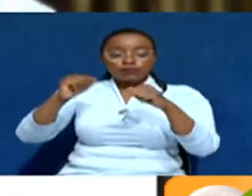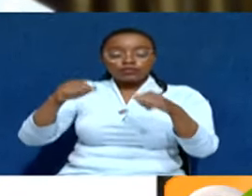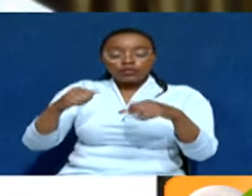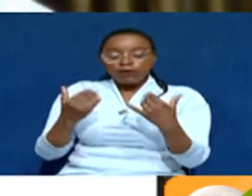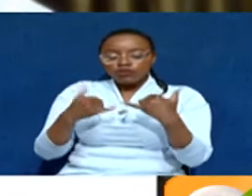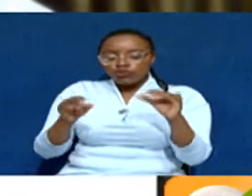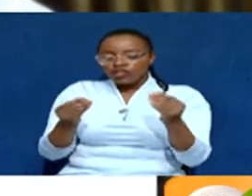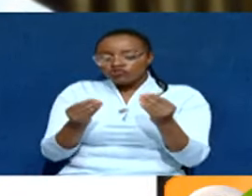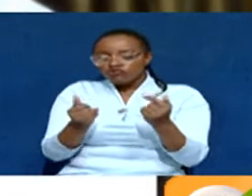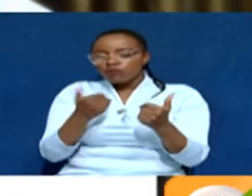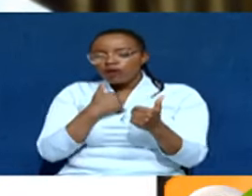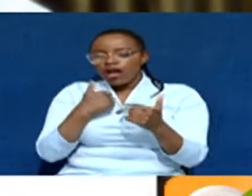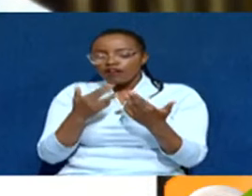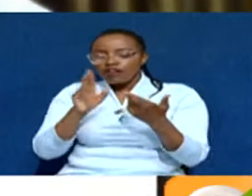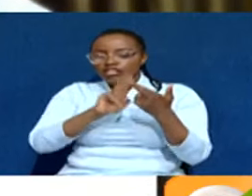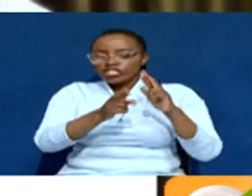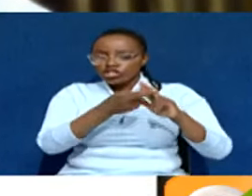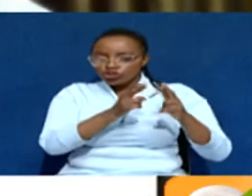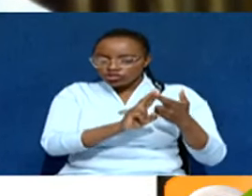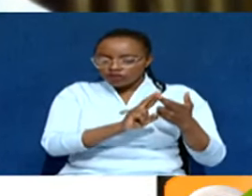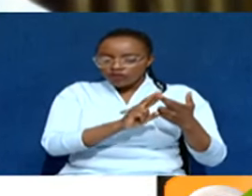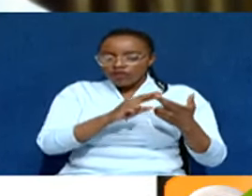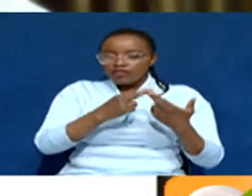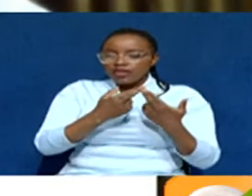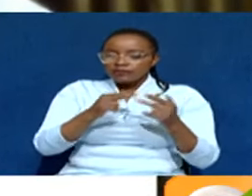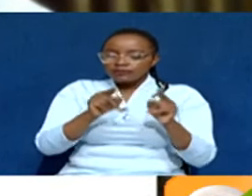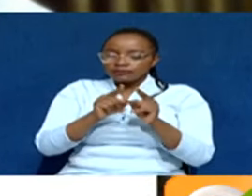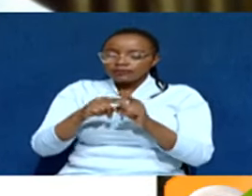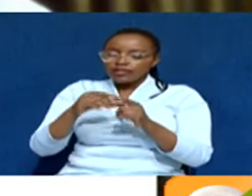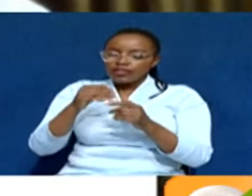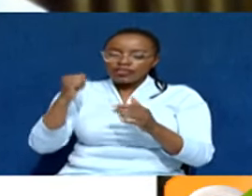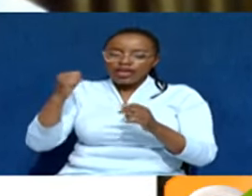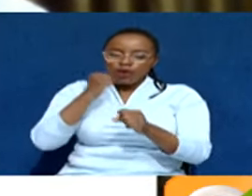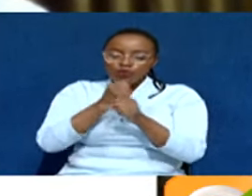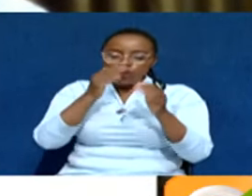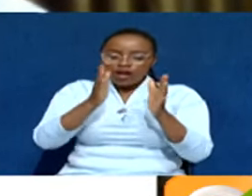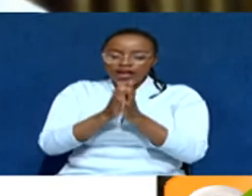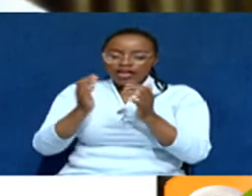work out a relationship between employer and employee.